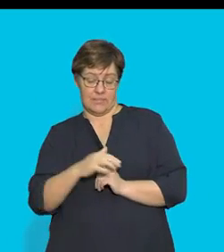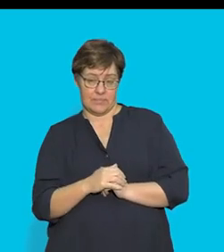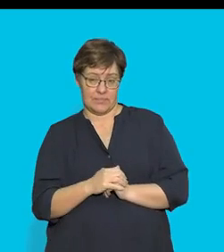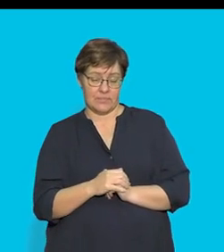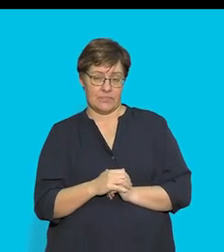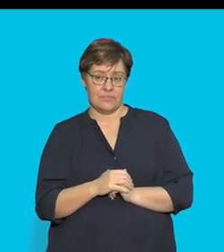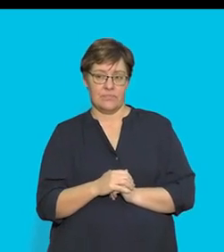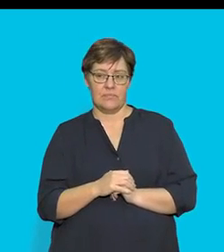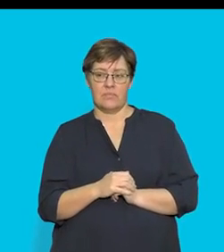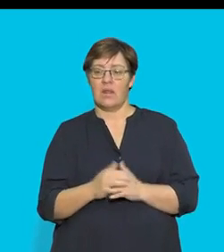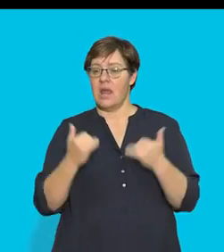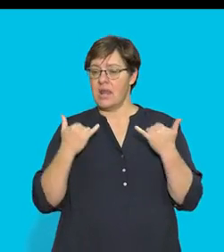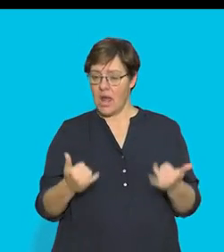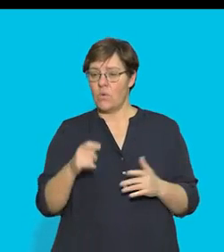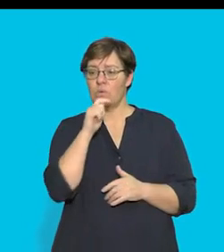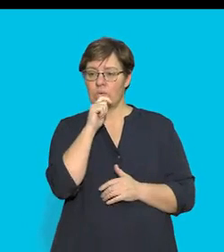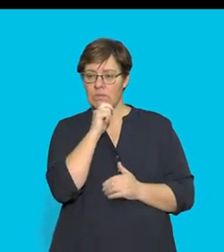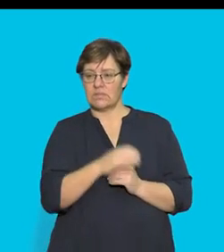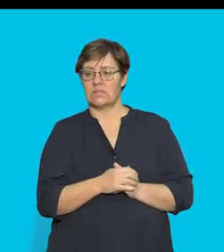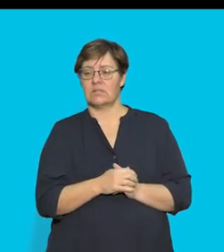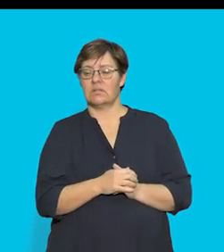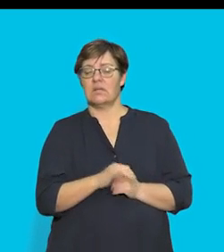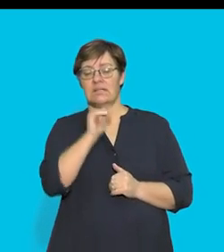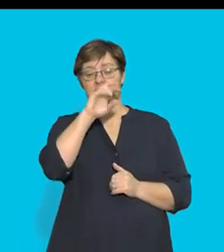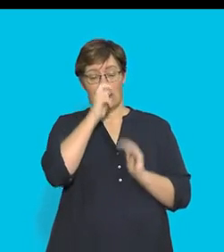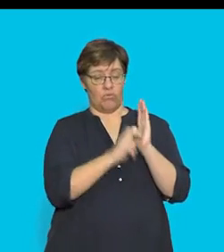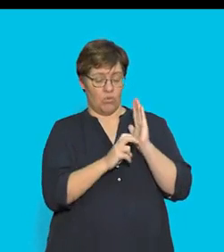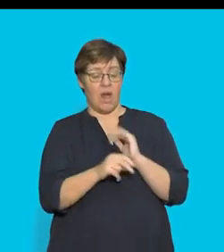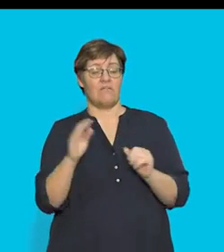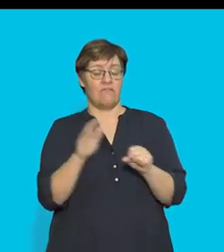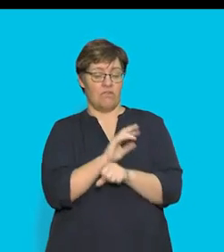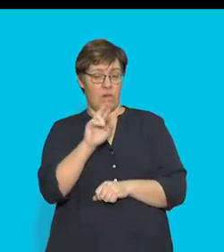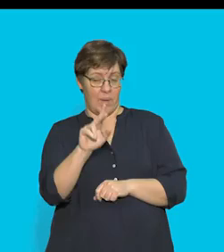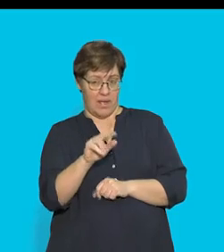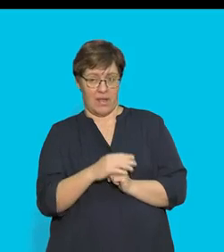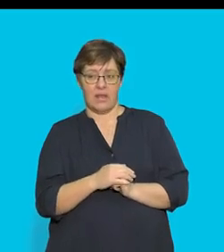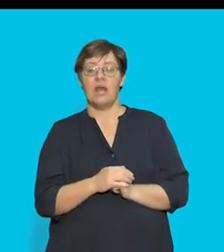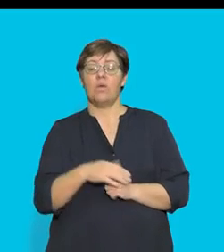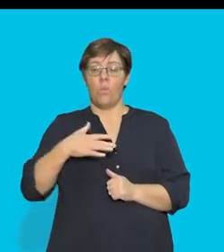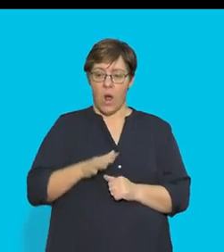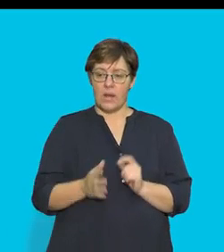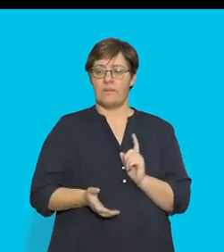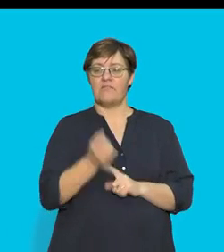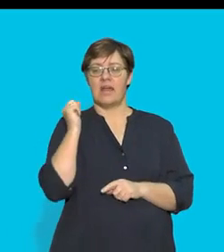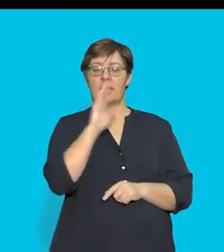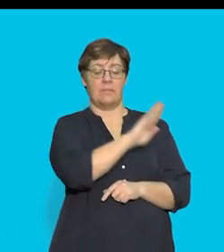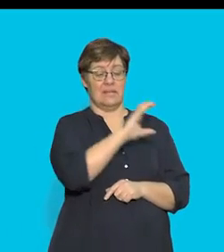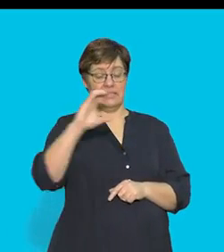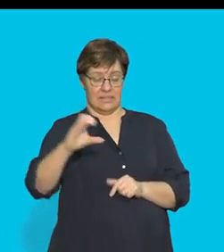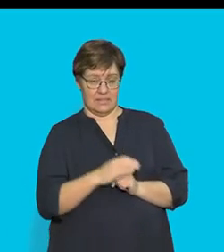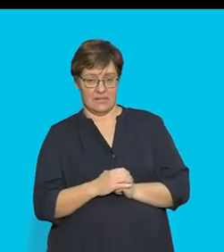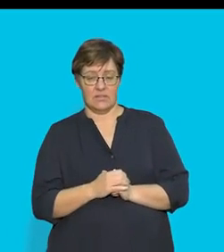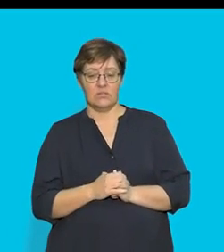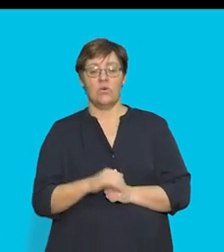so now we're going to use sine rule because we have that full pair and we want to find BC. Okay, so we're going to use the sine rule and we're going